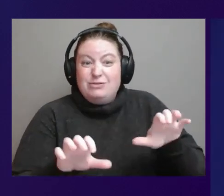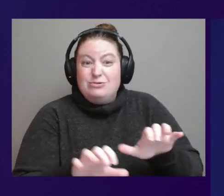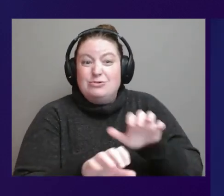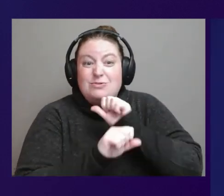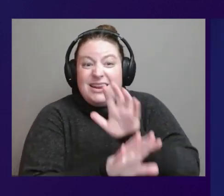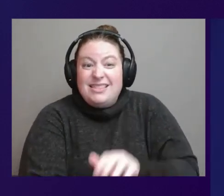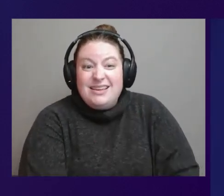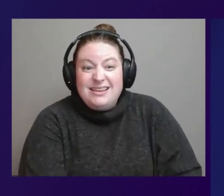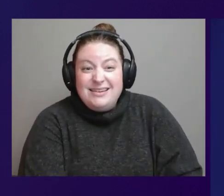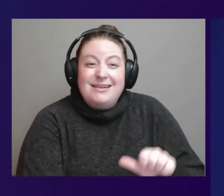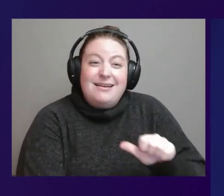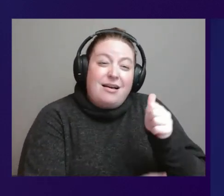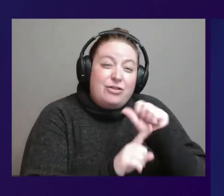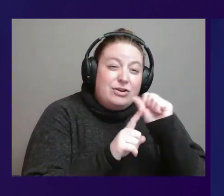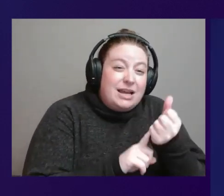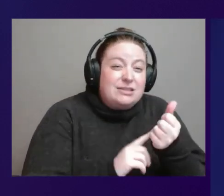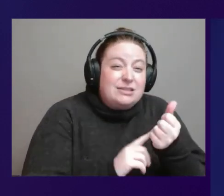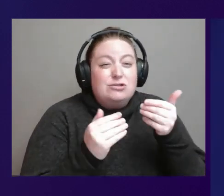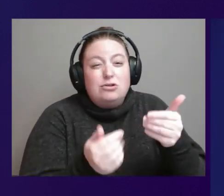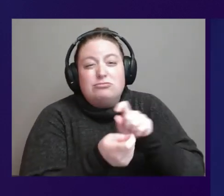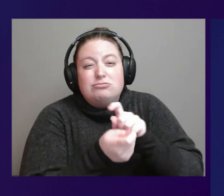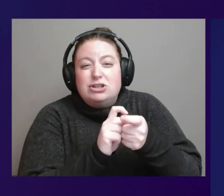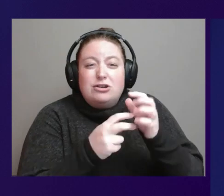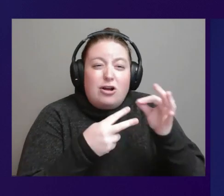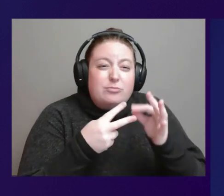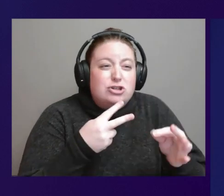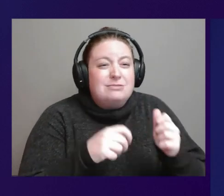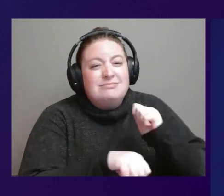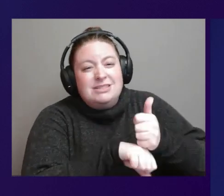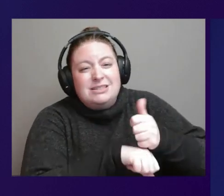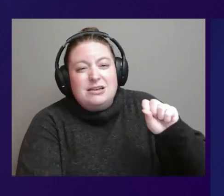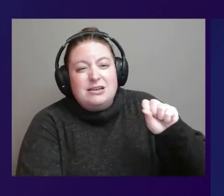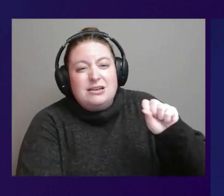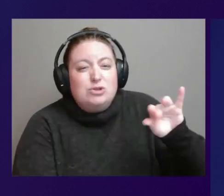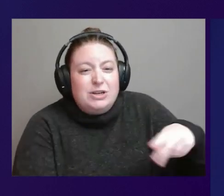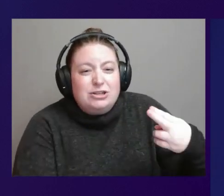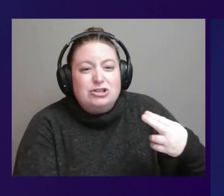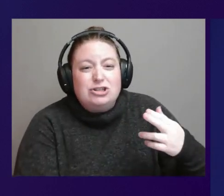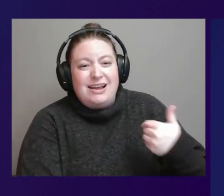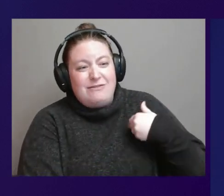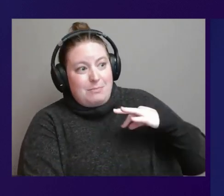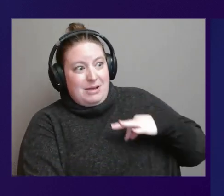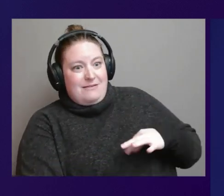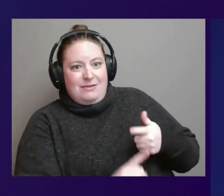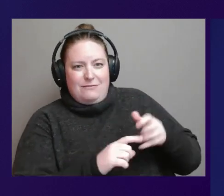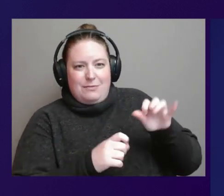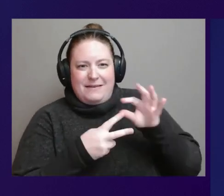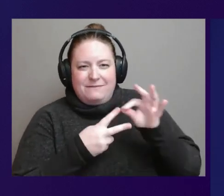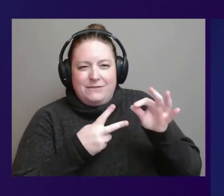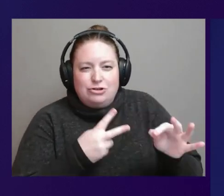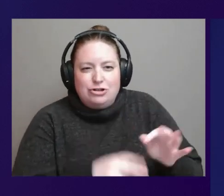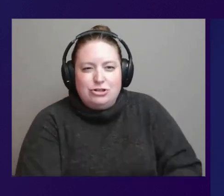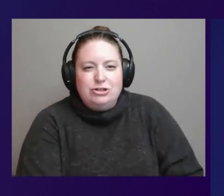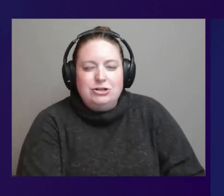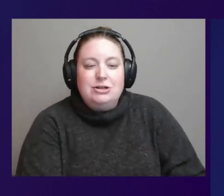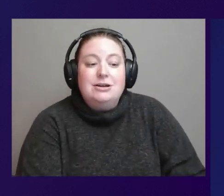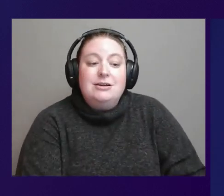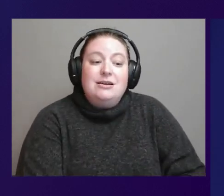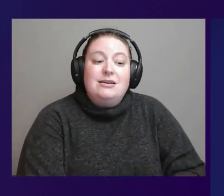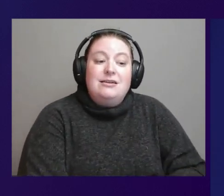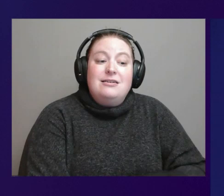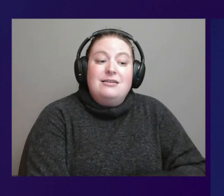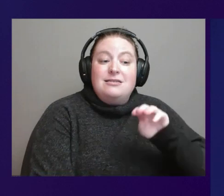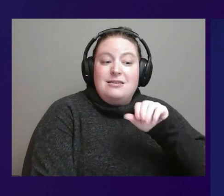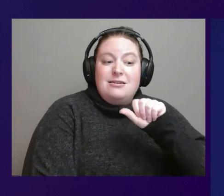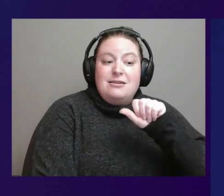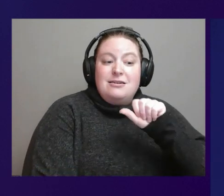go and change an option or set a switch, and you get to get the benefit from that new feature. I loved when Matt started talking about